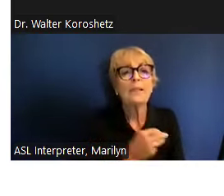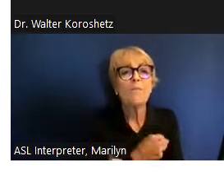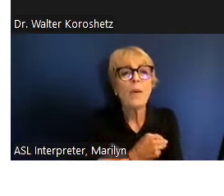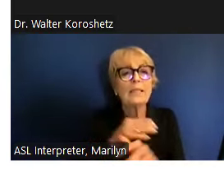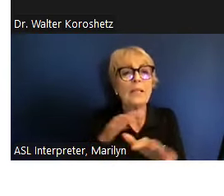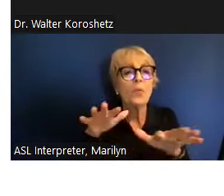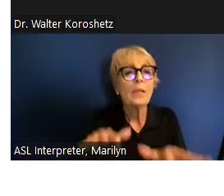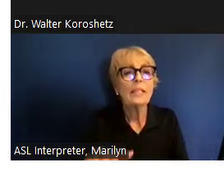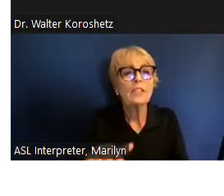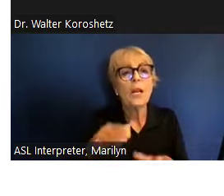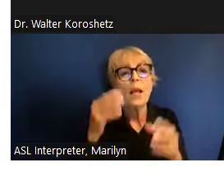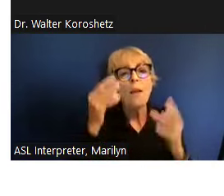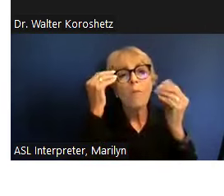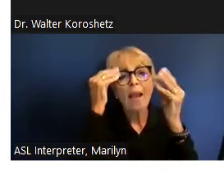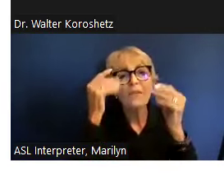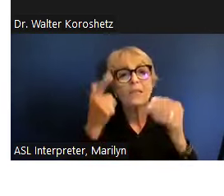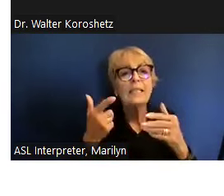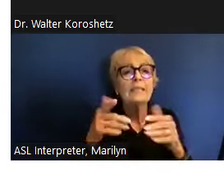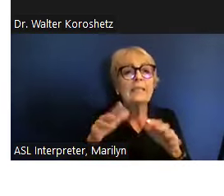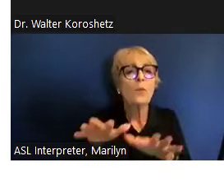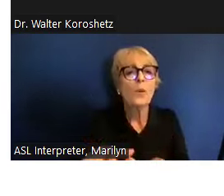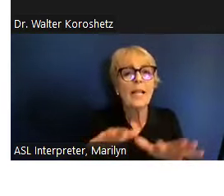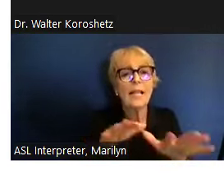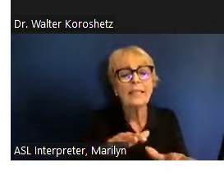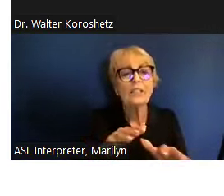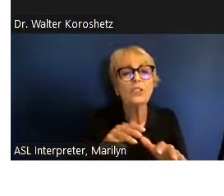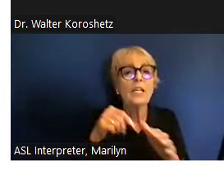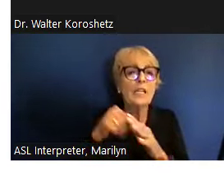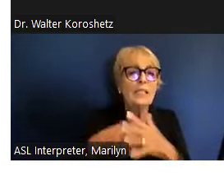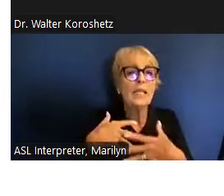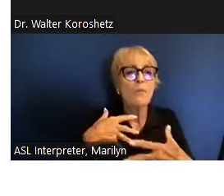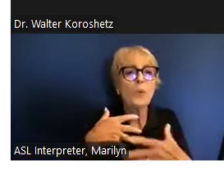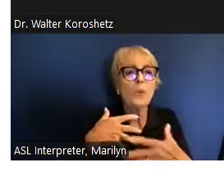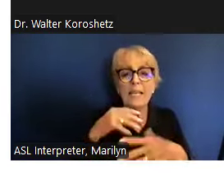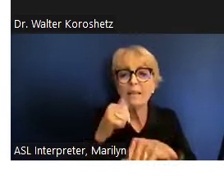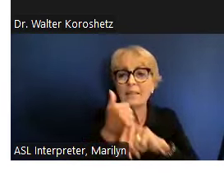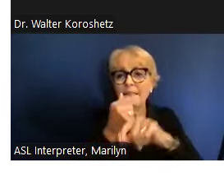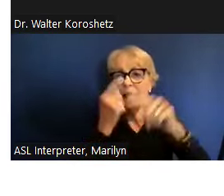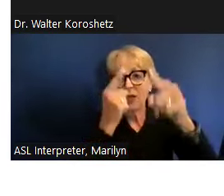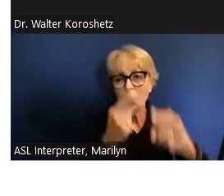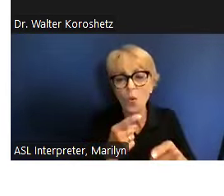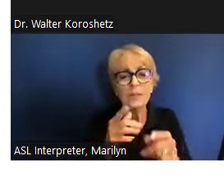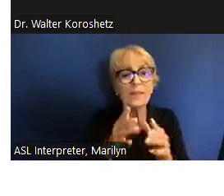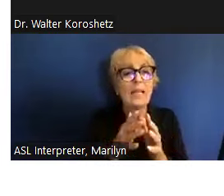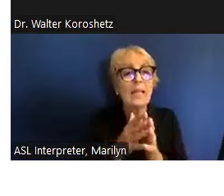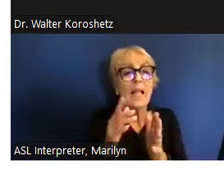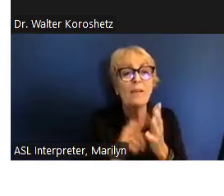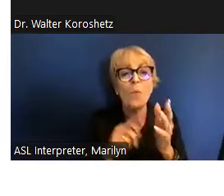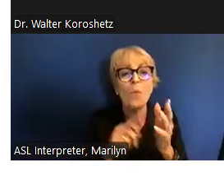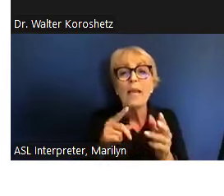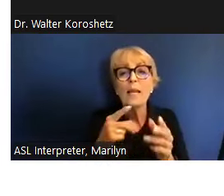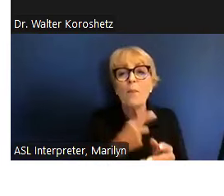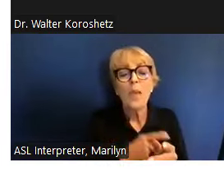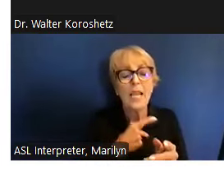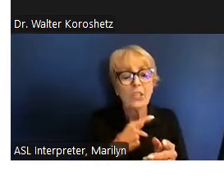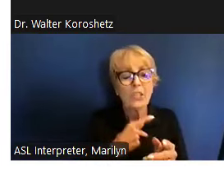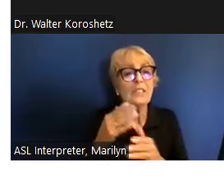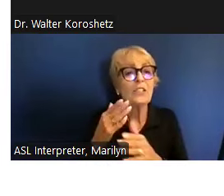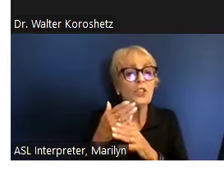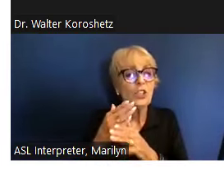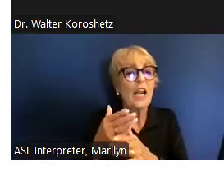versus relaxation versus deep breathing. We talk a lot about goal setting, and a lot of what patients share is also goal setting and boundary